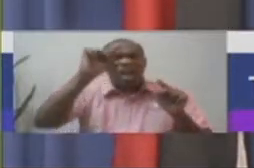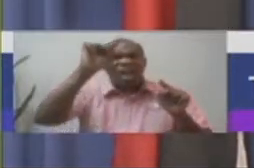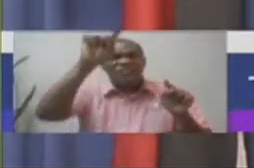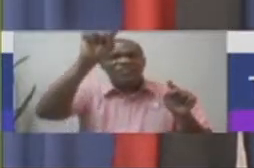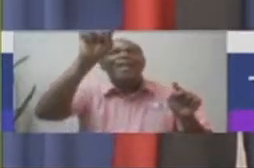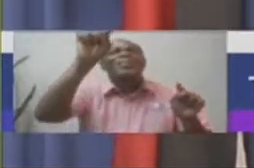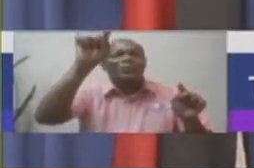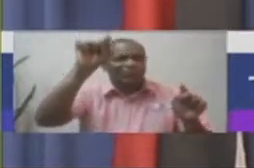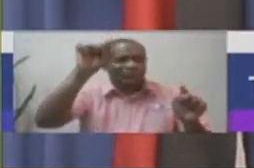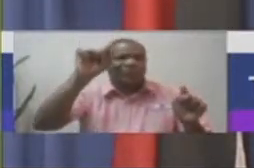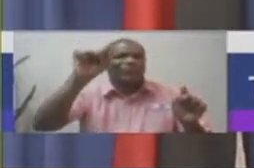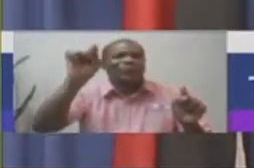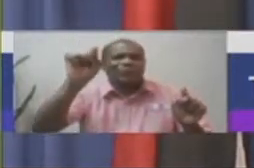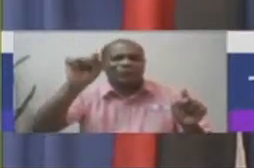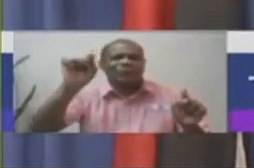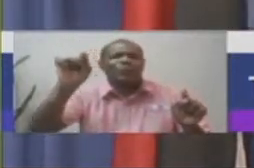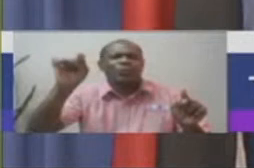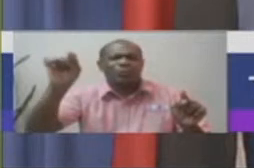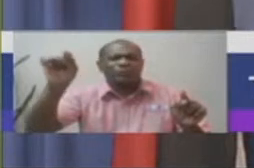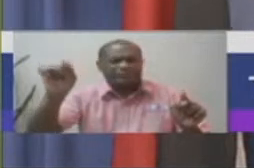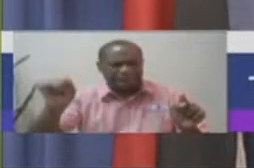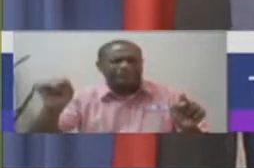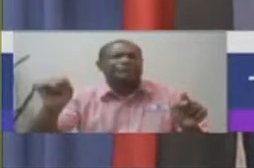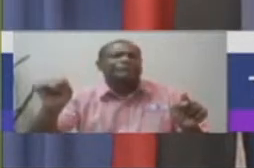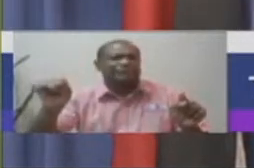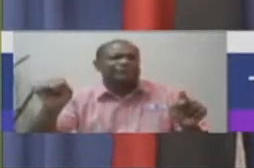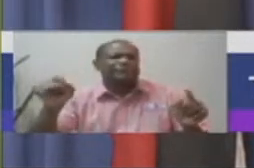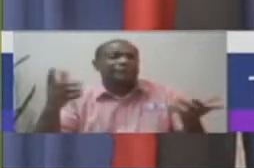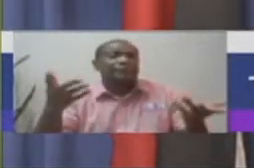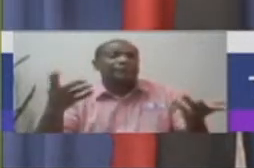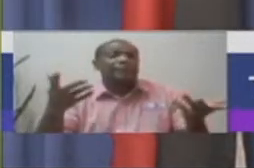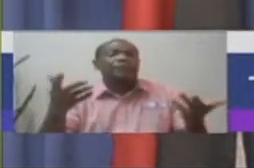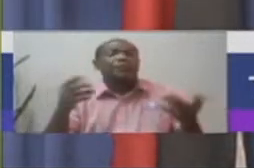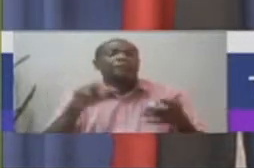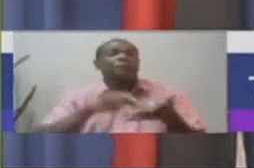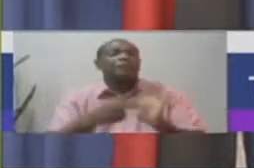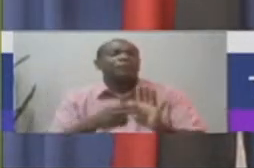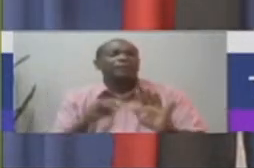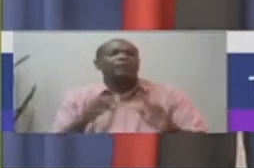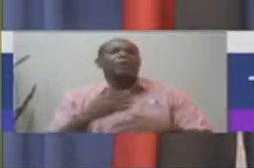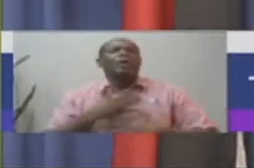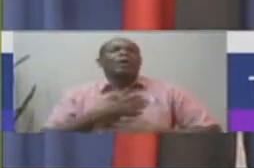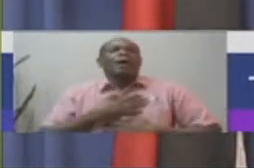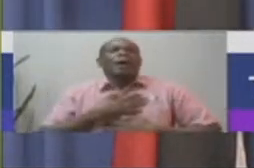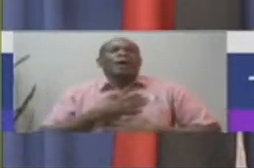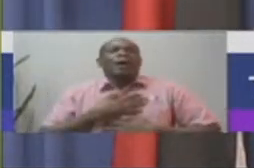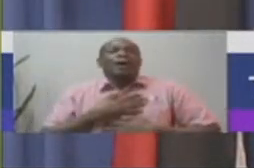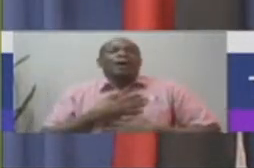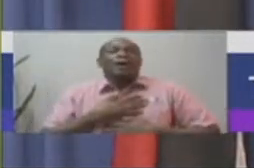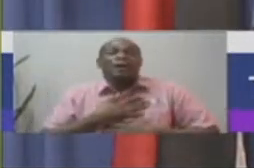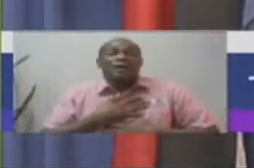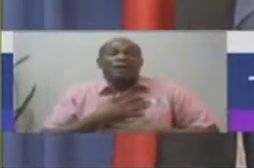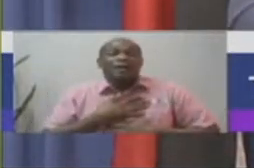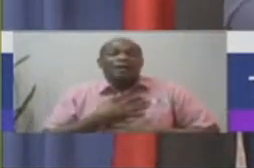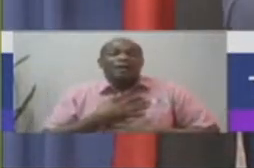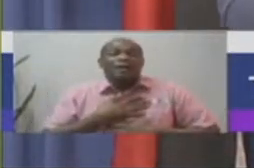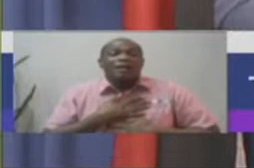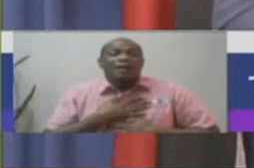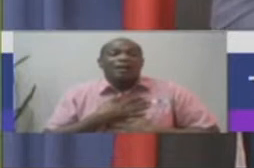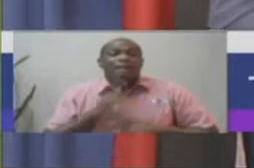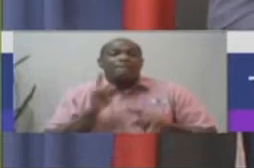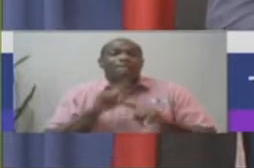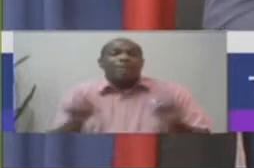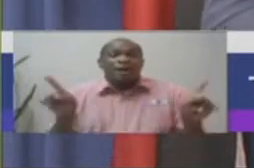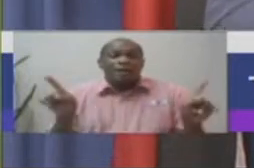to exhale a bit. But if we do that, the